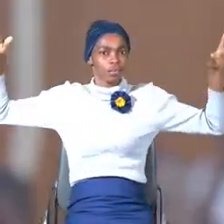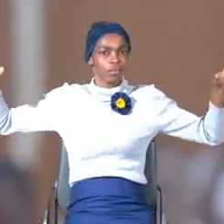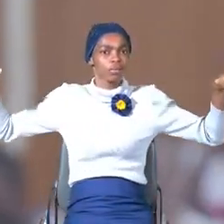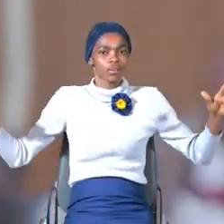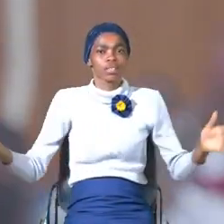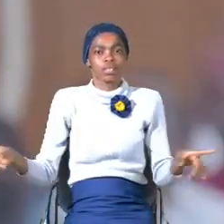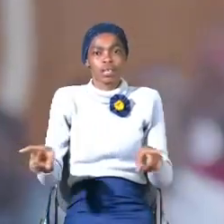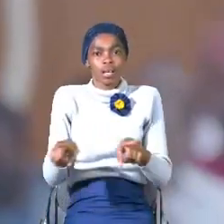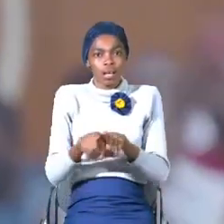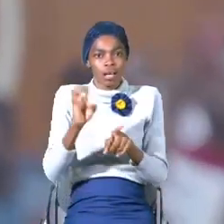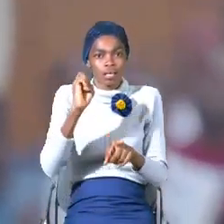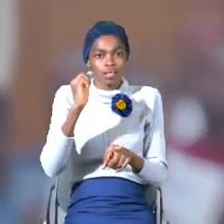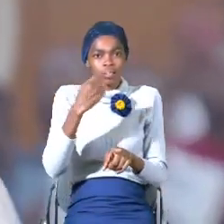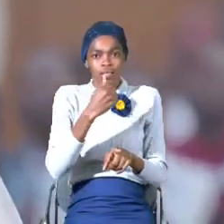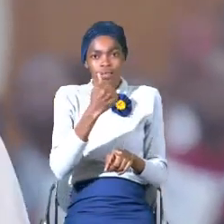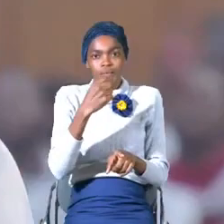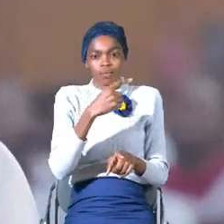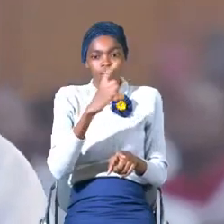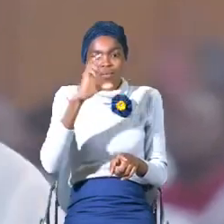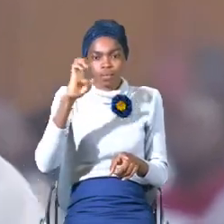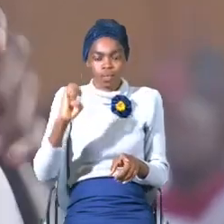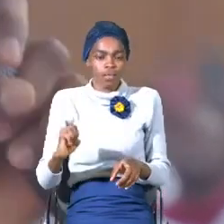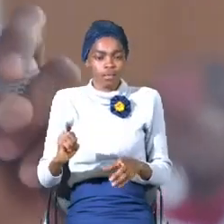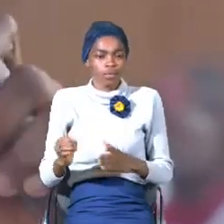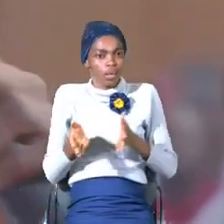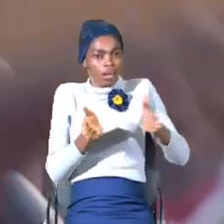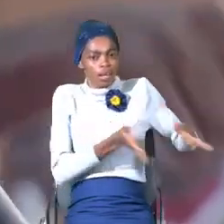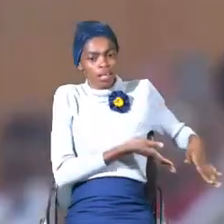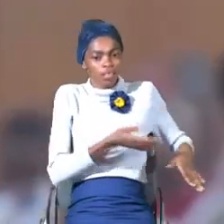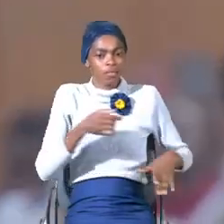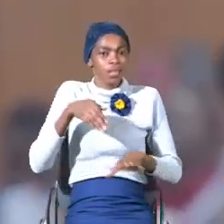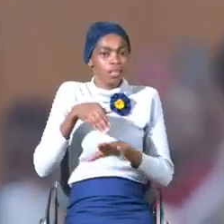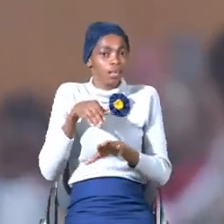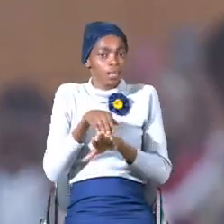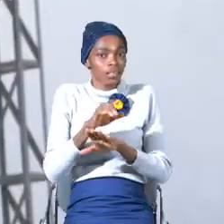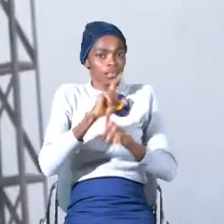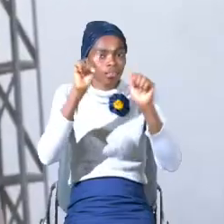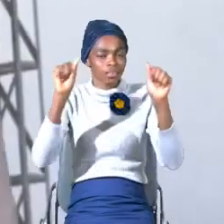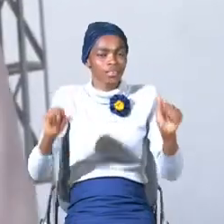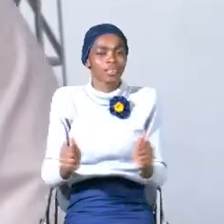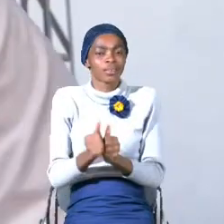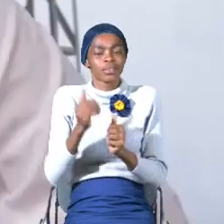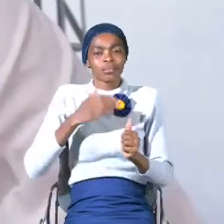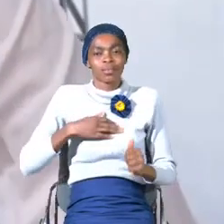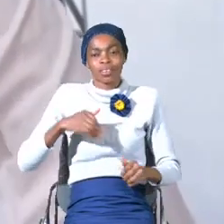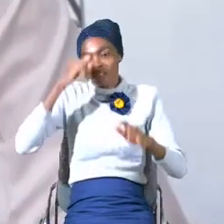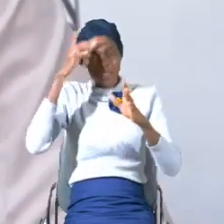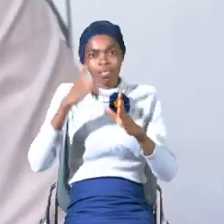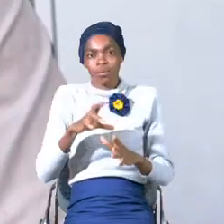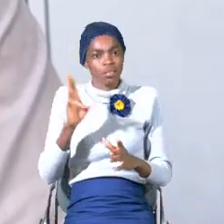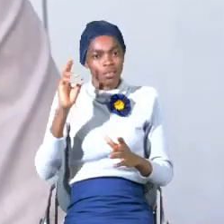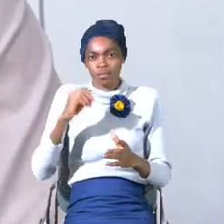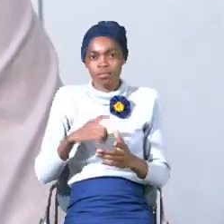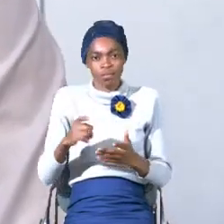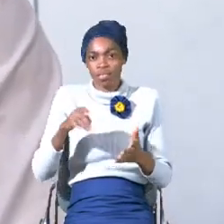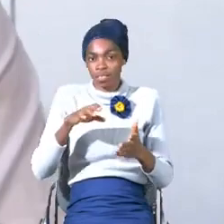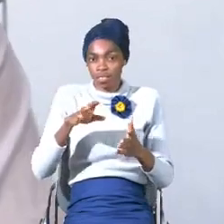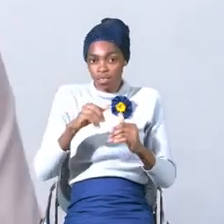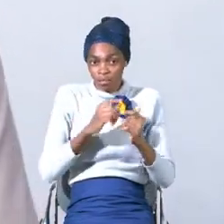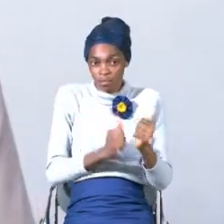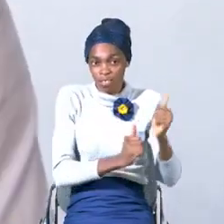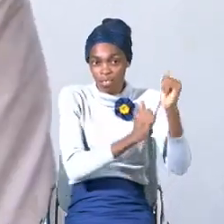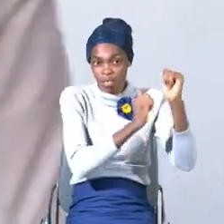Leave me at the altar with my Father. There's no need chasing shadows. Leave me at the altar with my